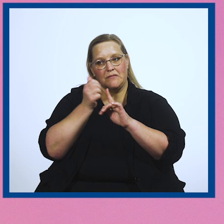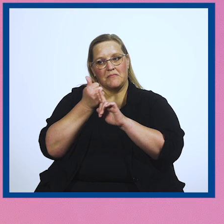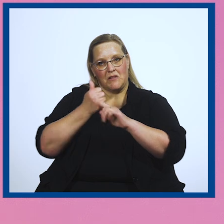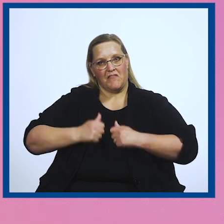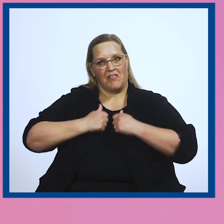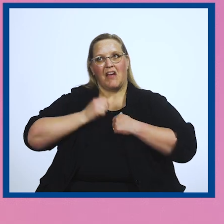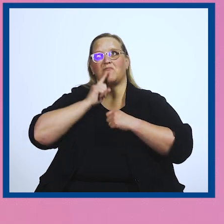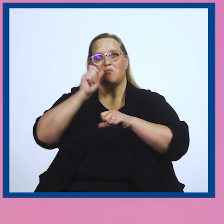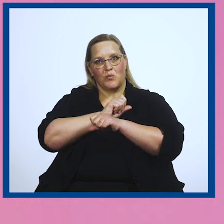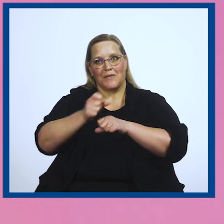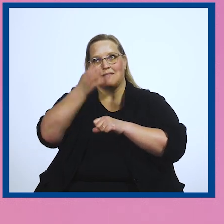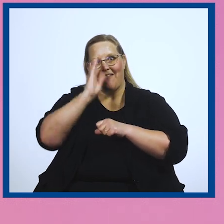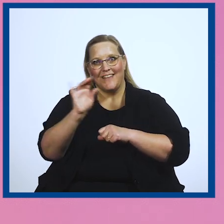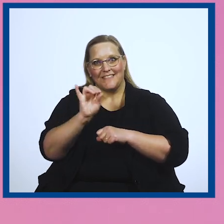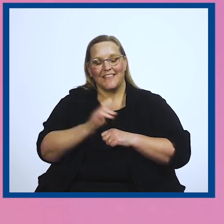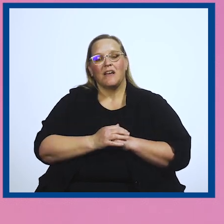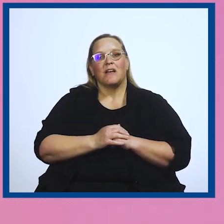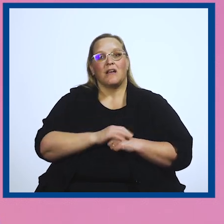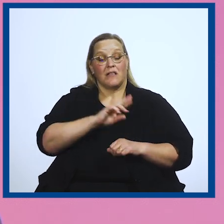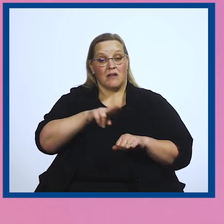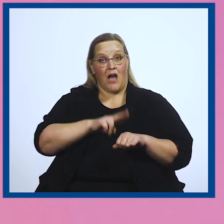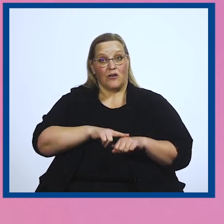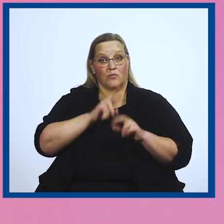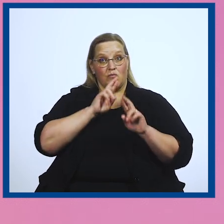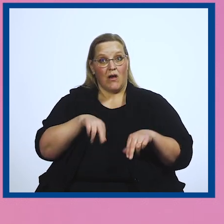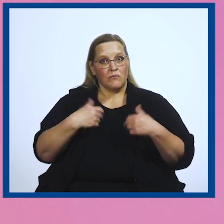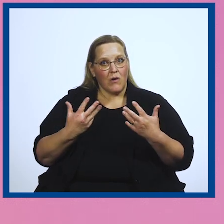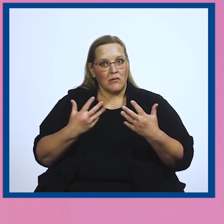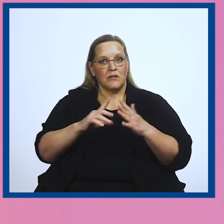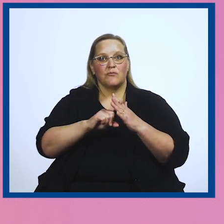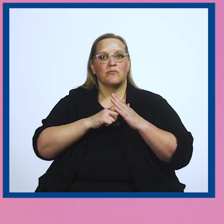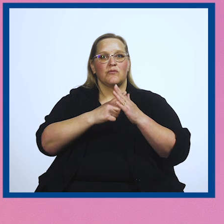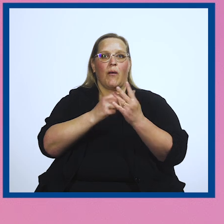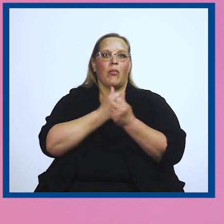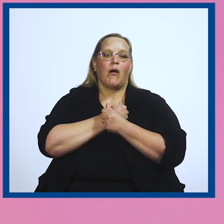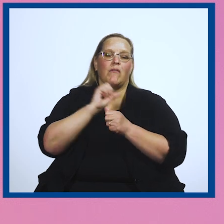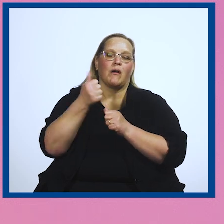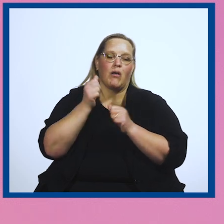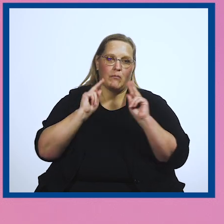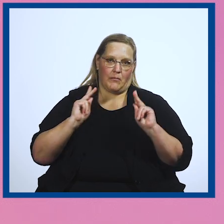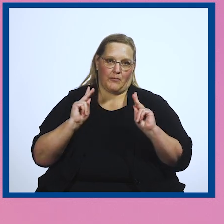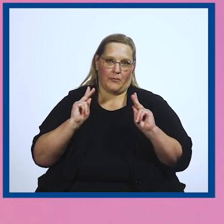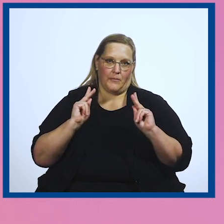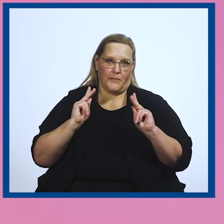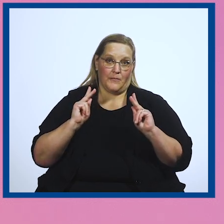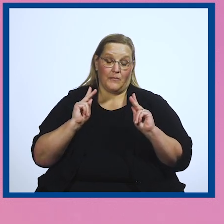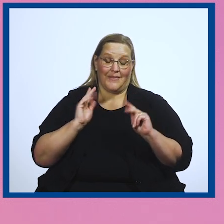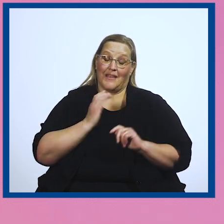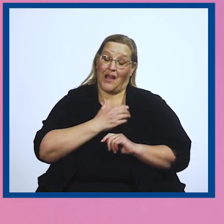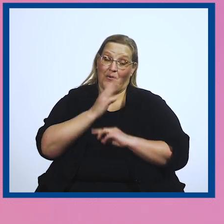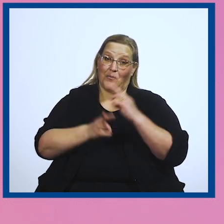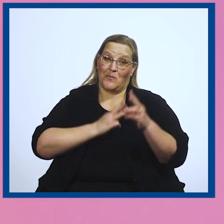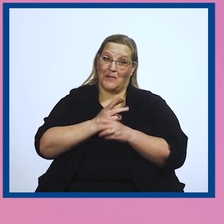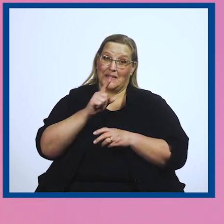is God, the natural reaction was to start loving other people. Couldn't our world use more